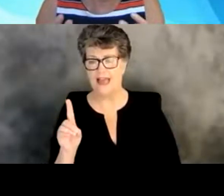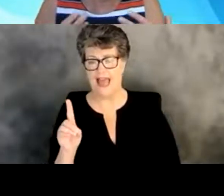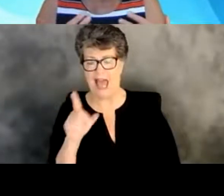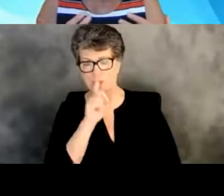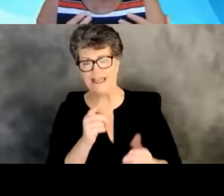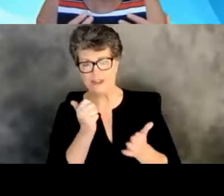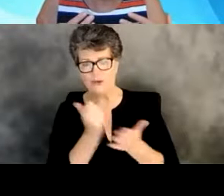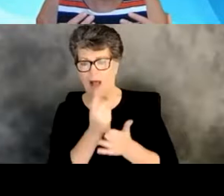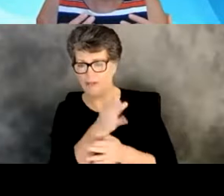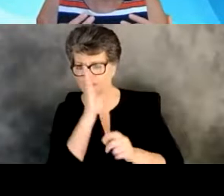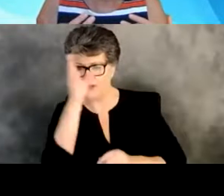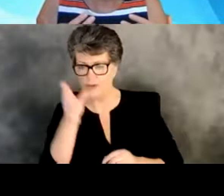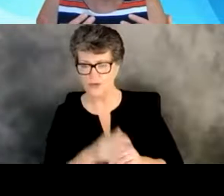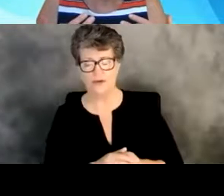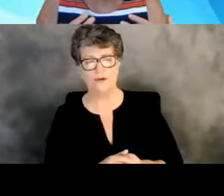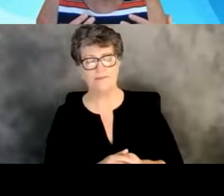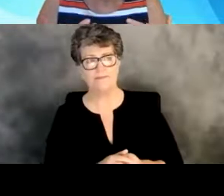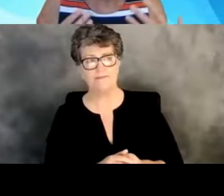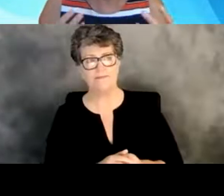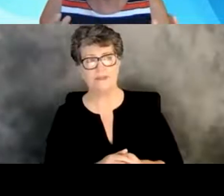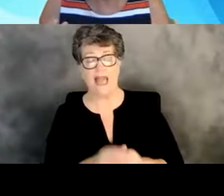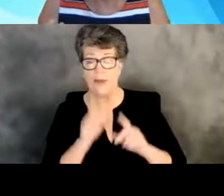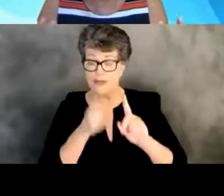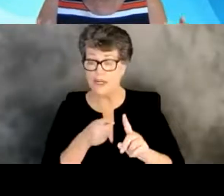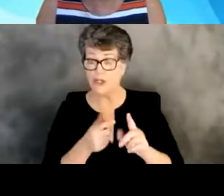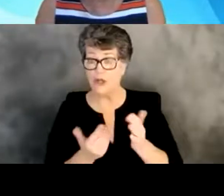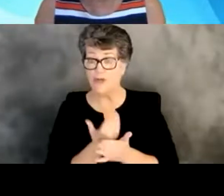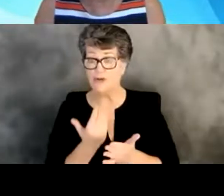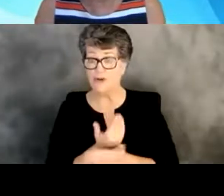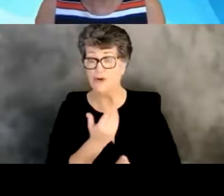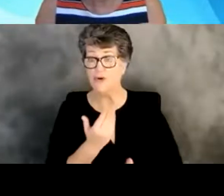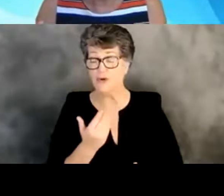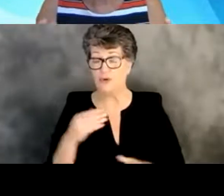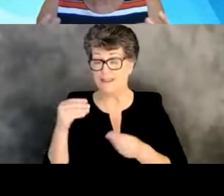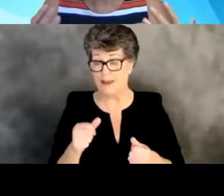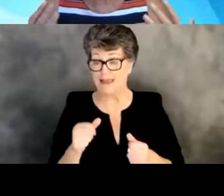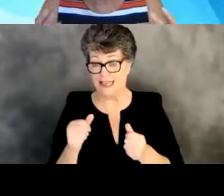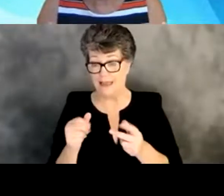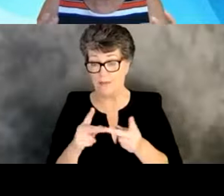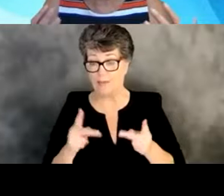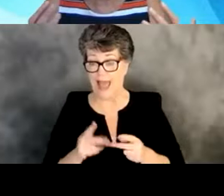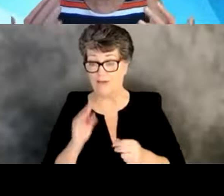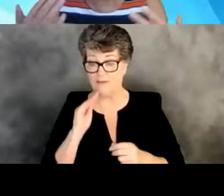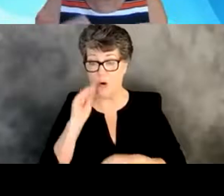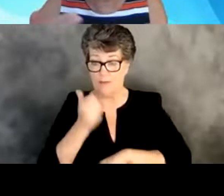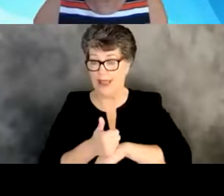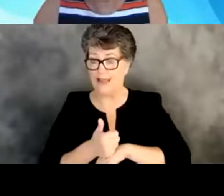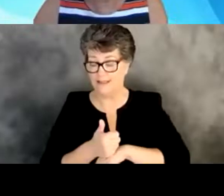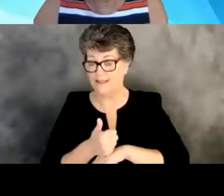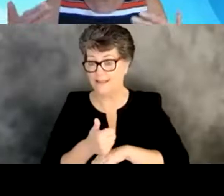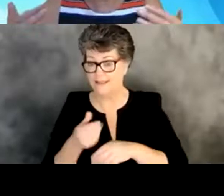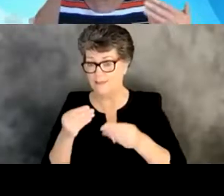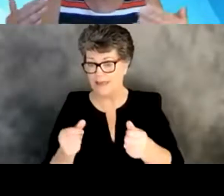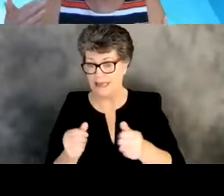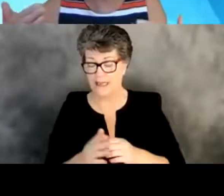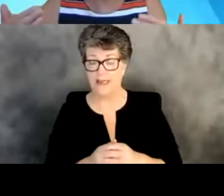And in particular, the new Home and Community-Based Services spending plan is a really cross-department effort